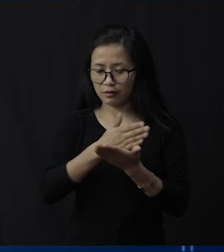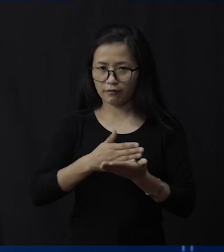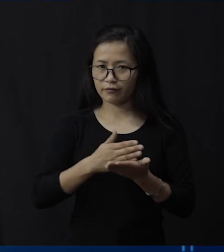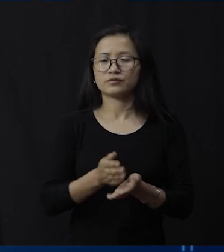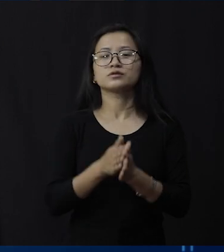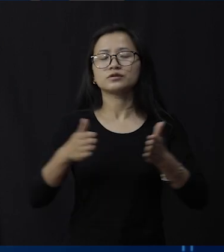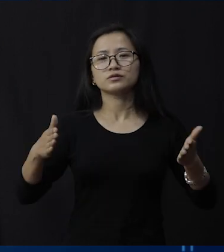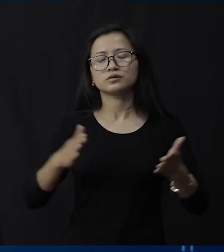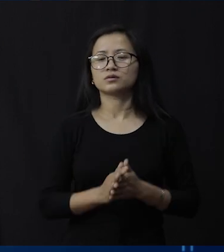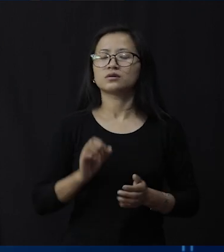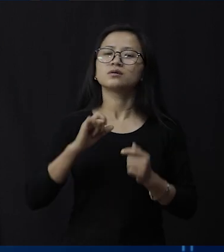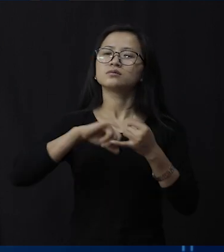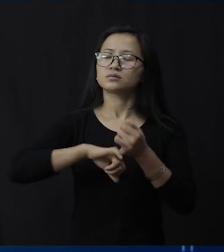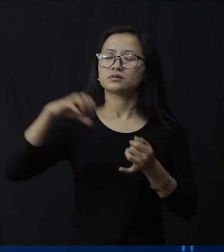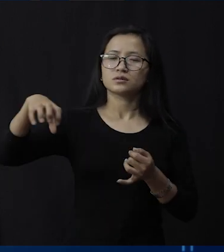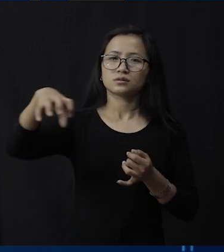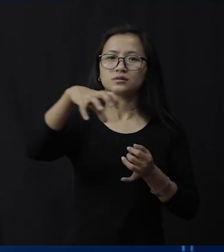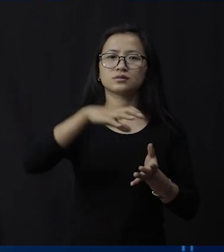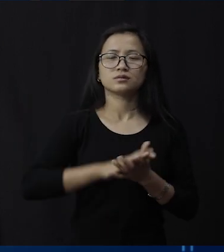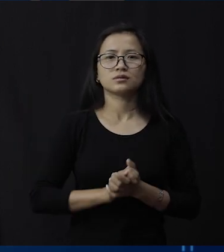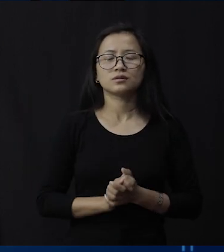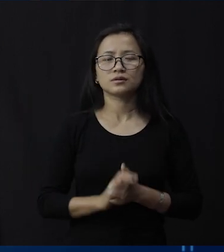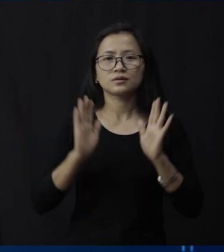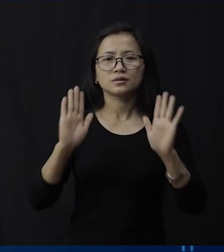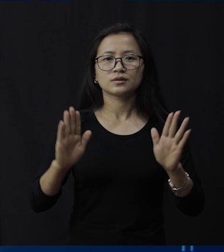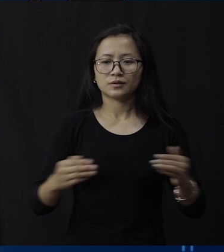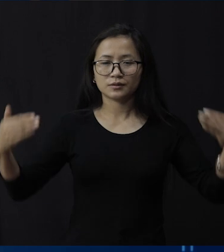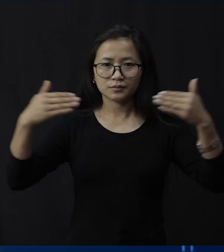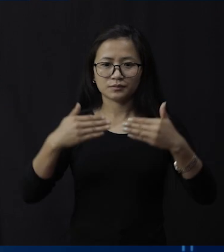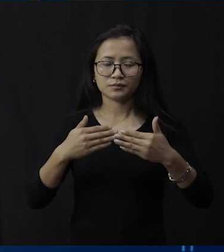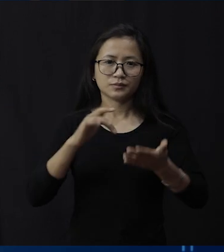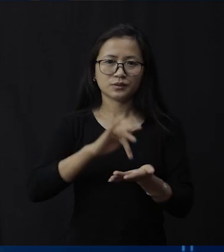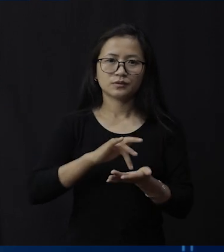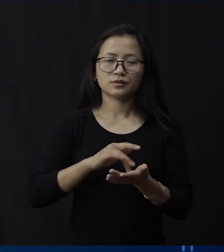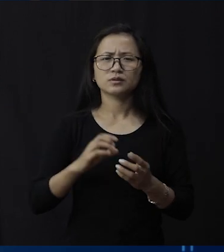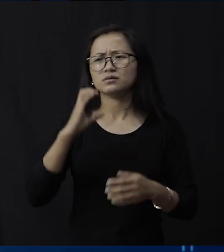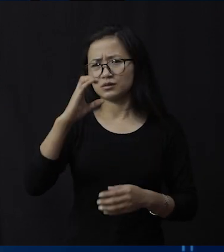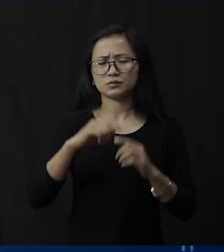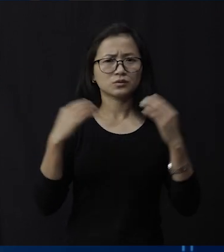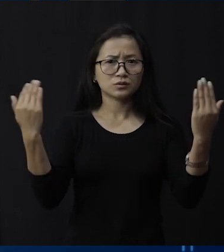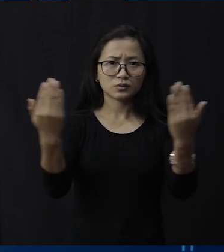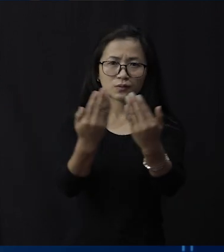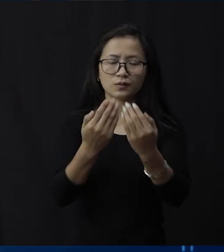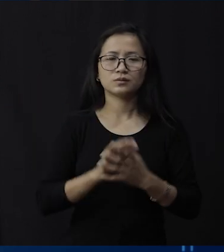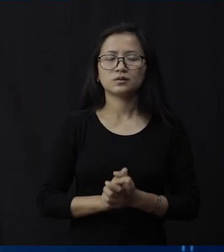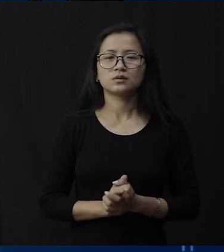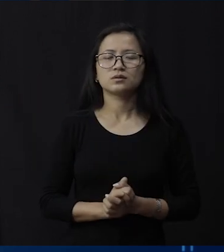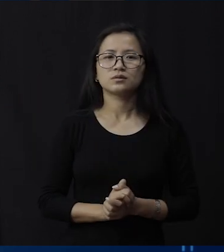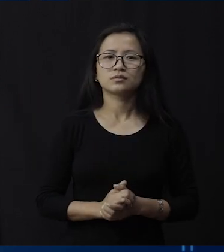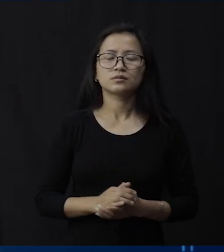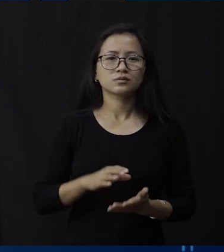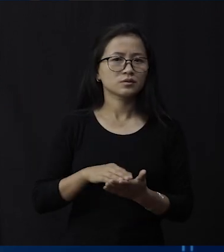own state, like districts. Then we also have a meeting place like a community hall, right? Then he